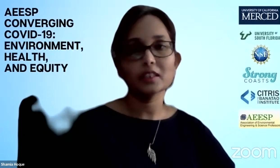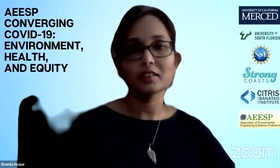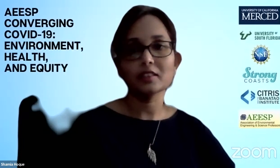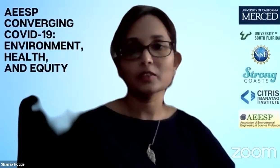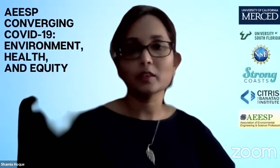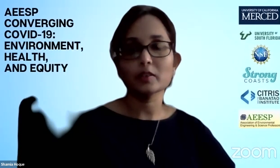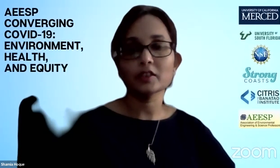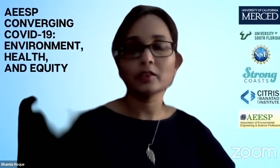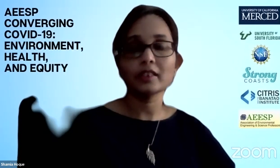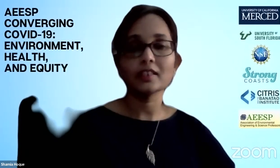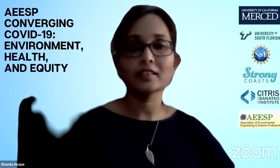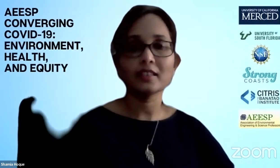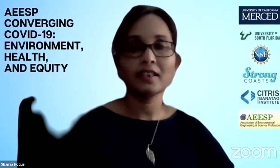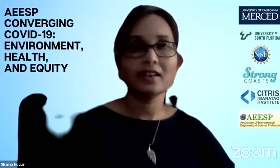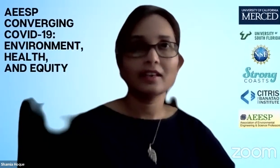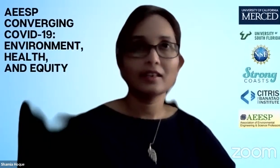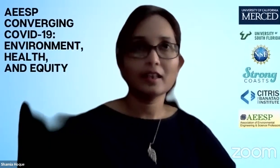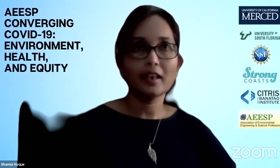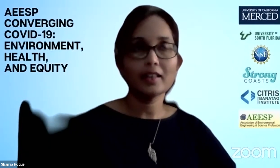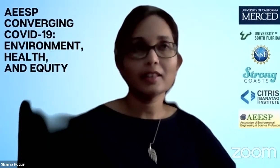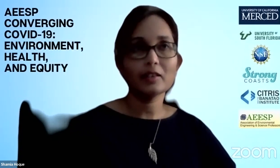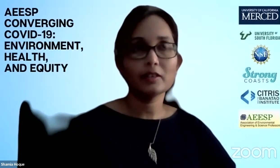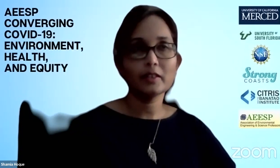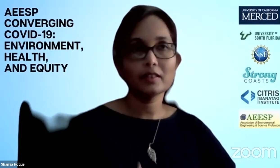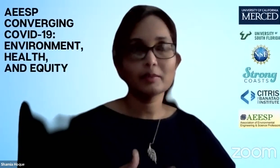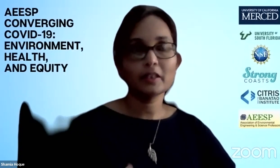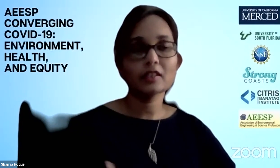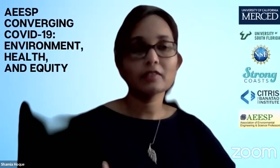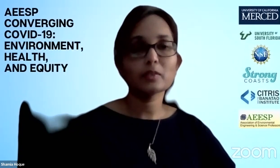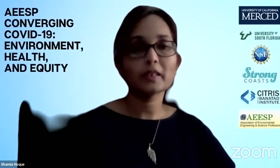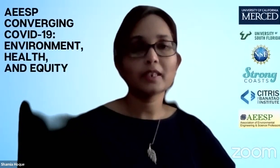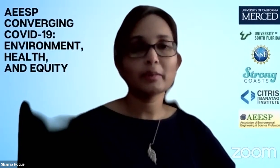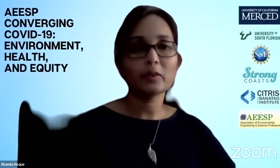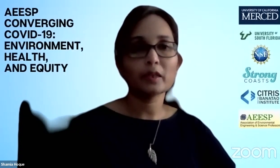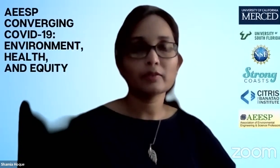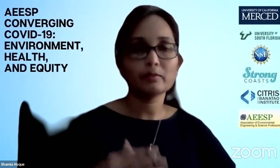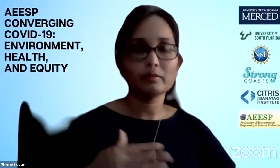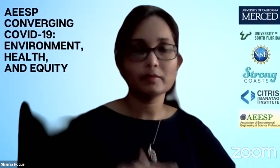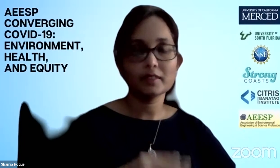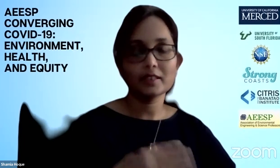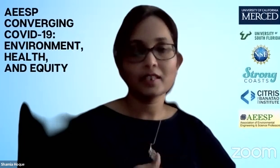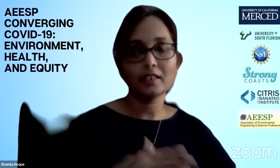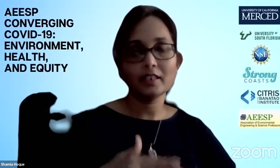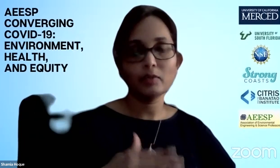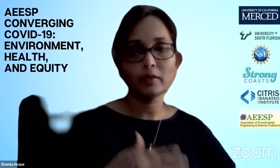Zamar mentioned, as well as Colleen, I think during this, because of this pandemic, we have